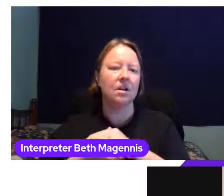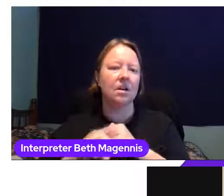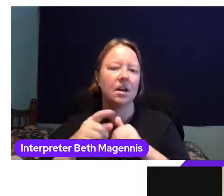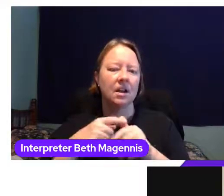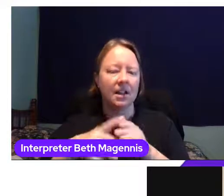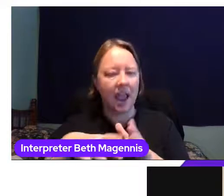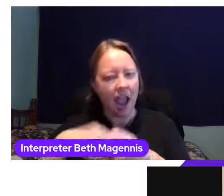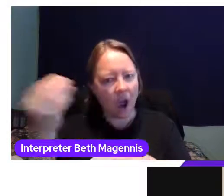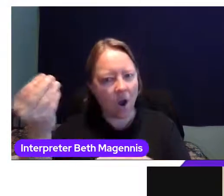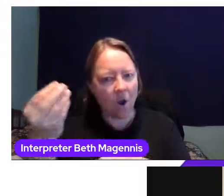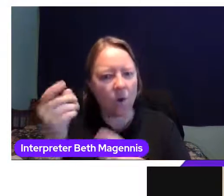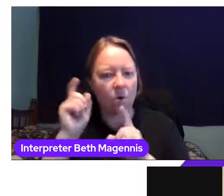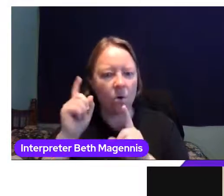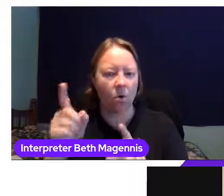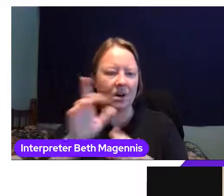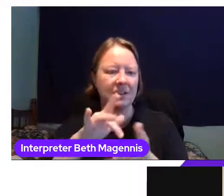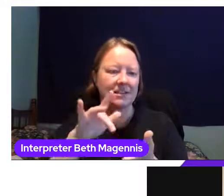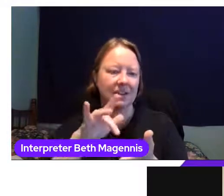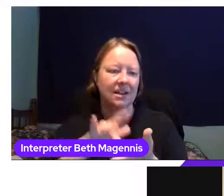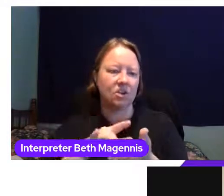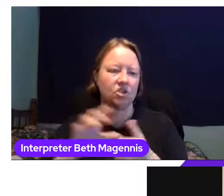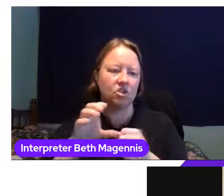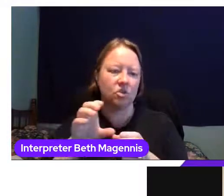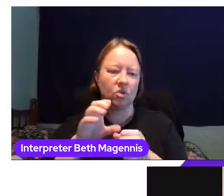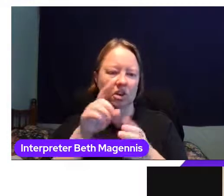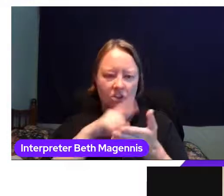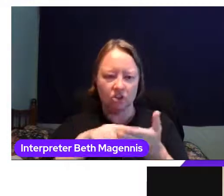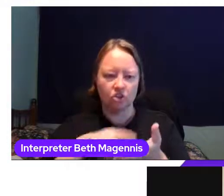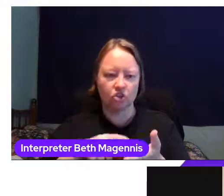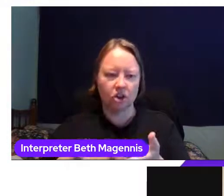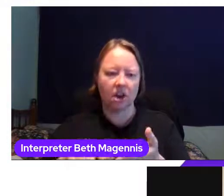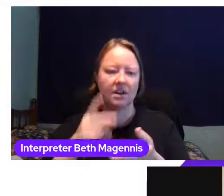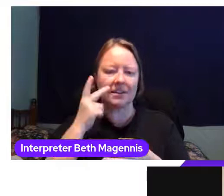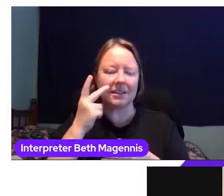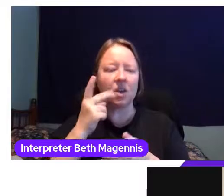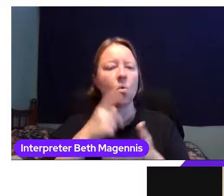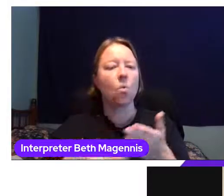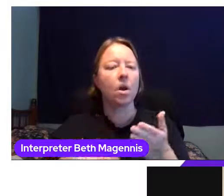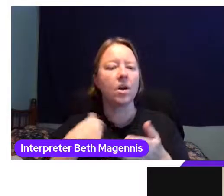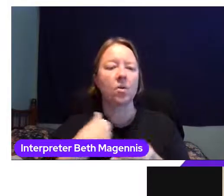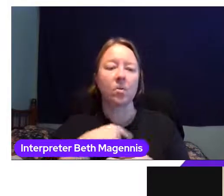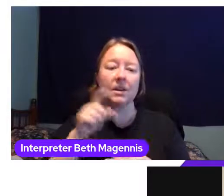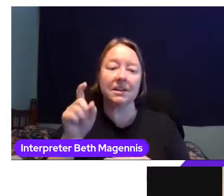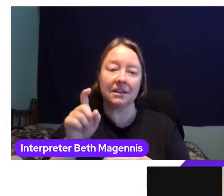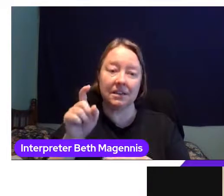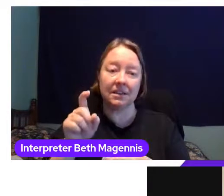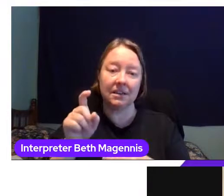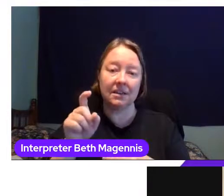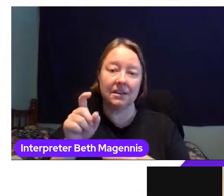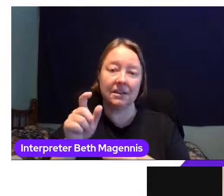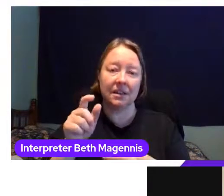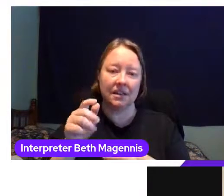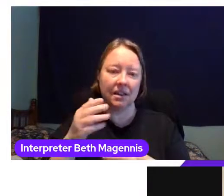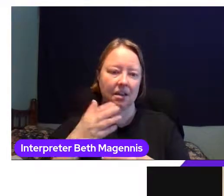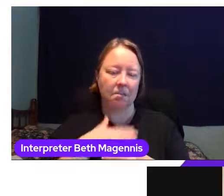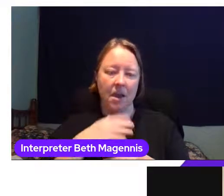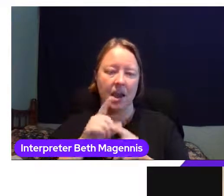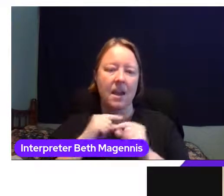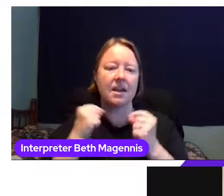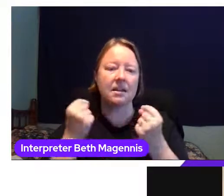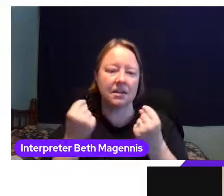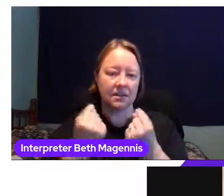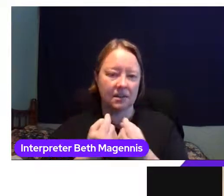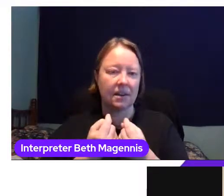getting to those centers and really doing a thorough check to see what's needed. And, you know, my team is really good at